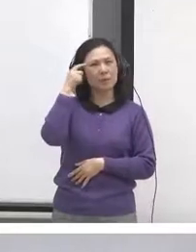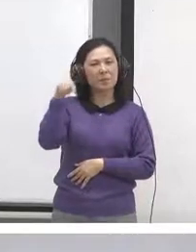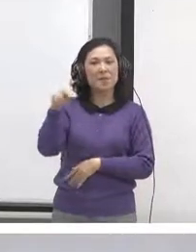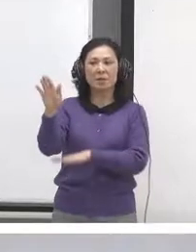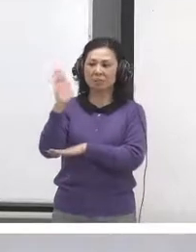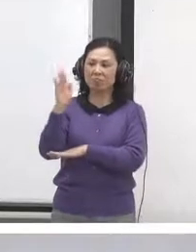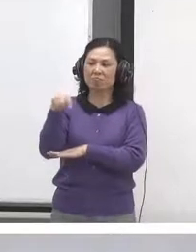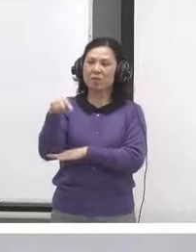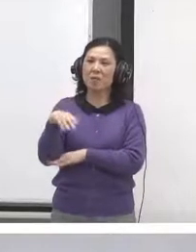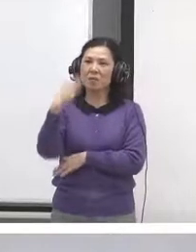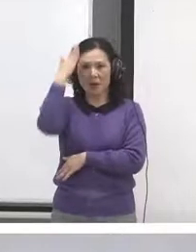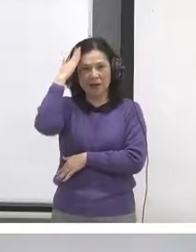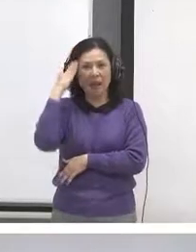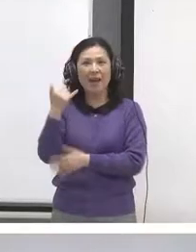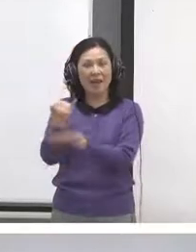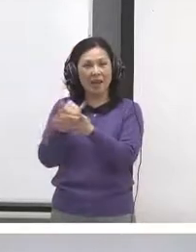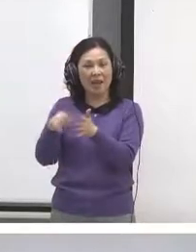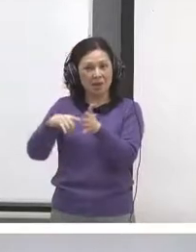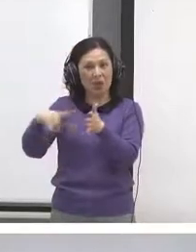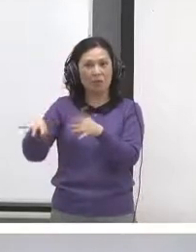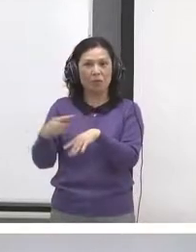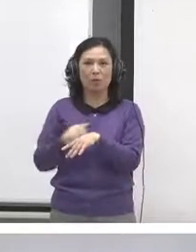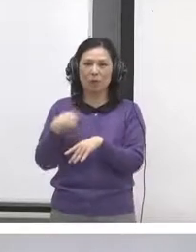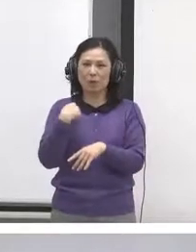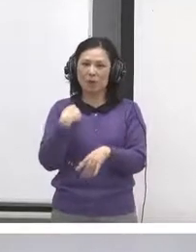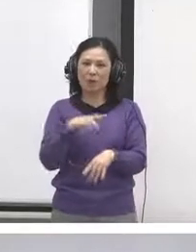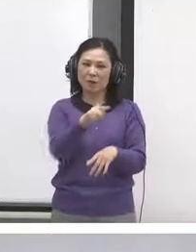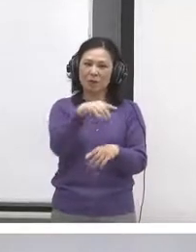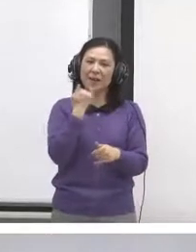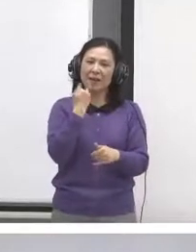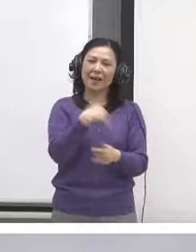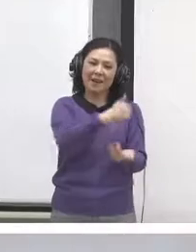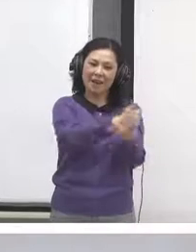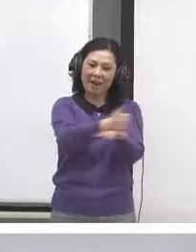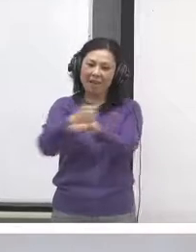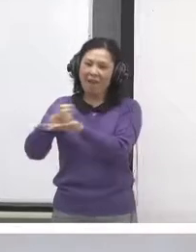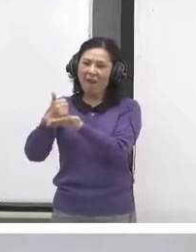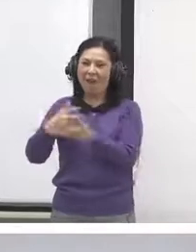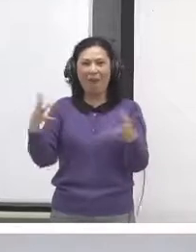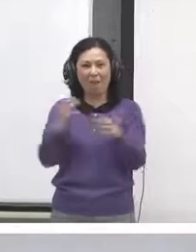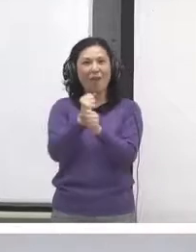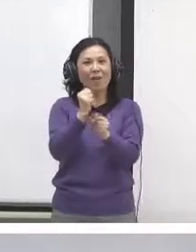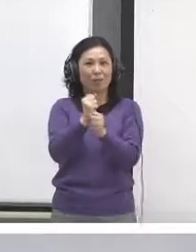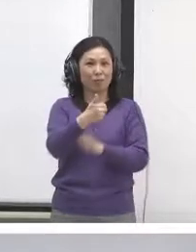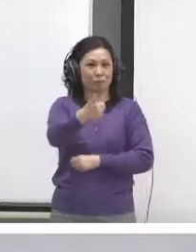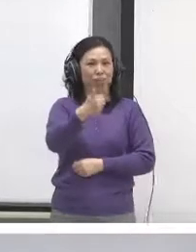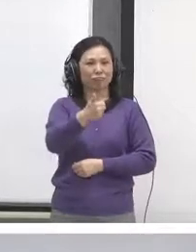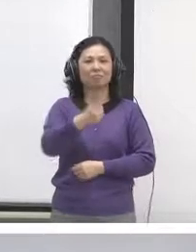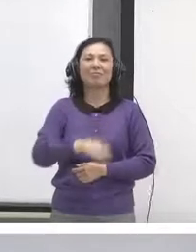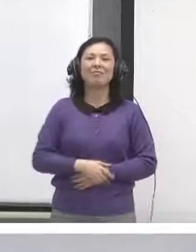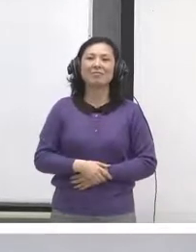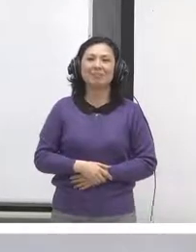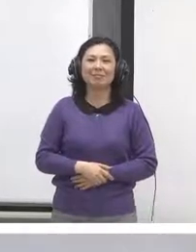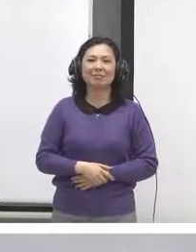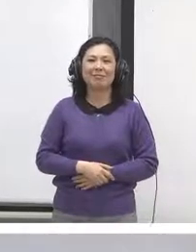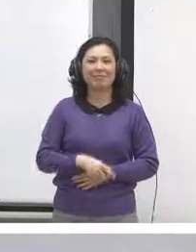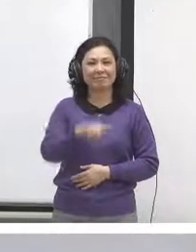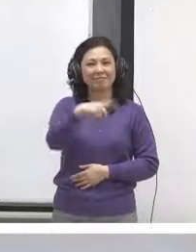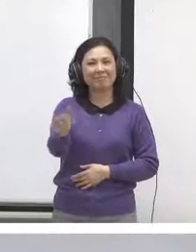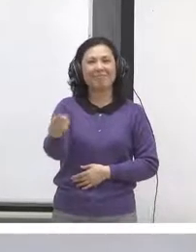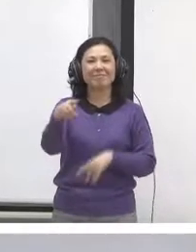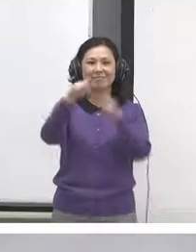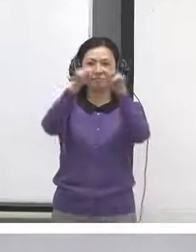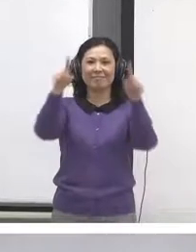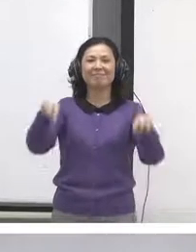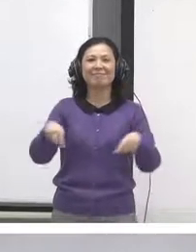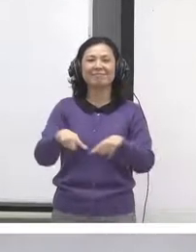invite people to collaboration together, to collaborate together. So, next.